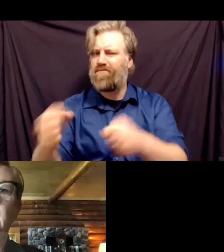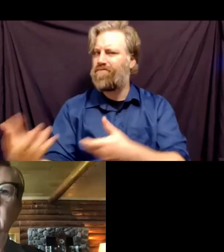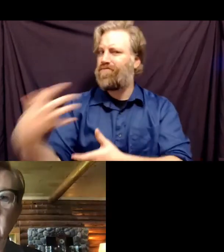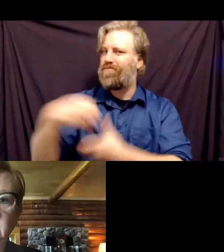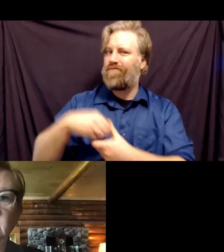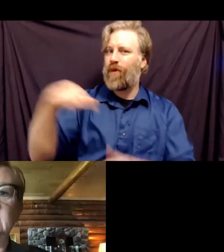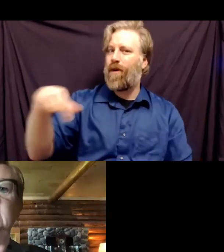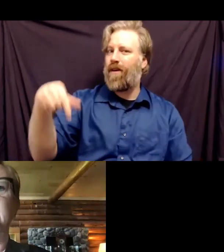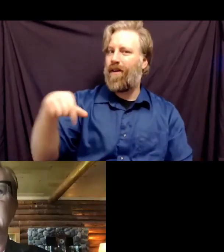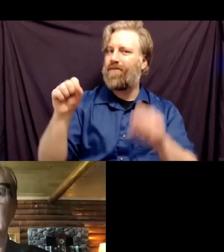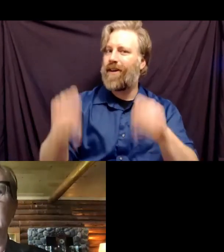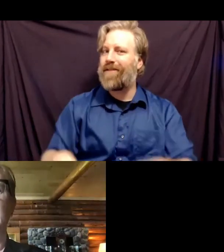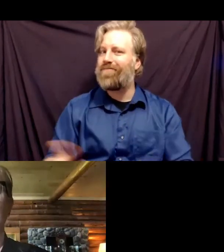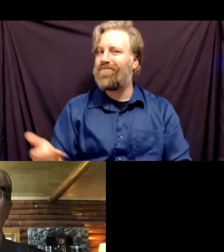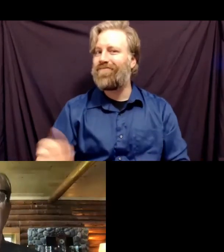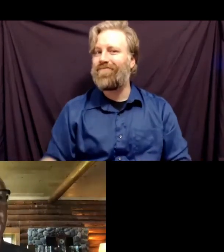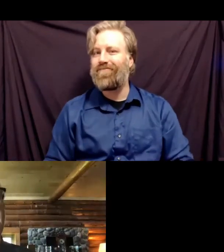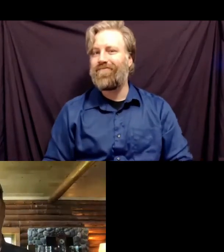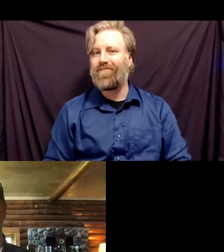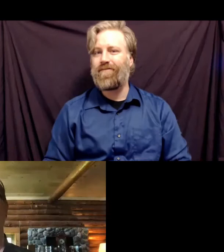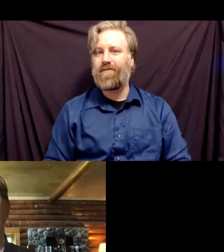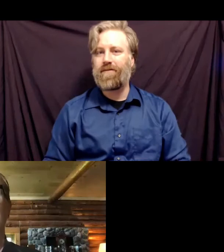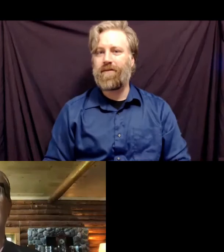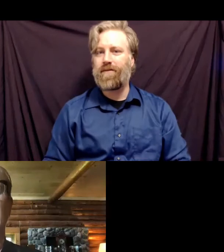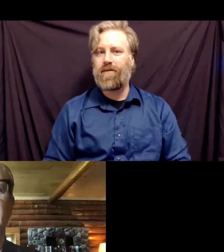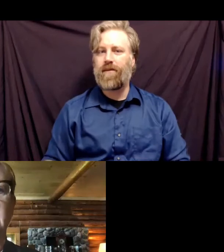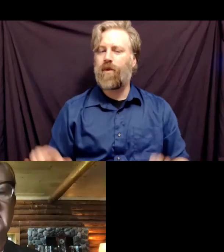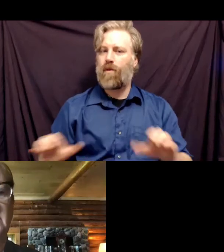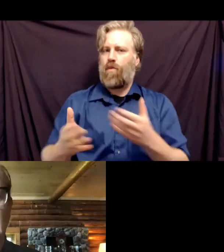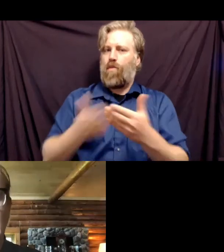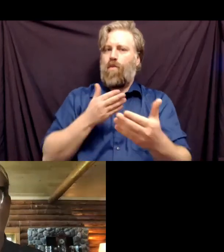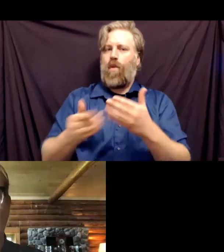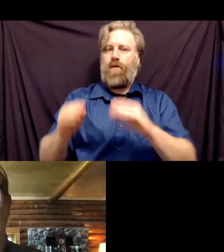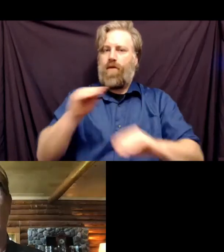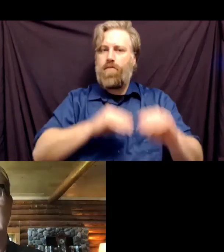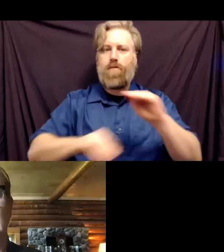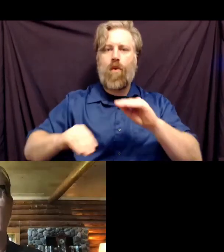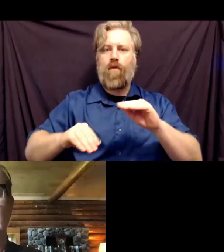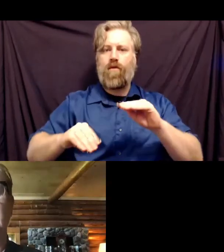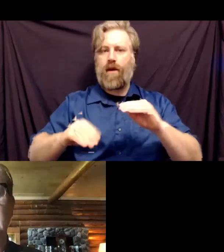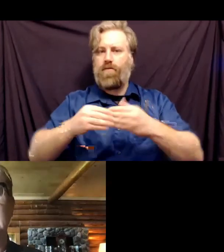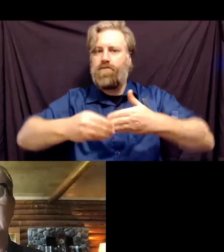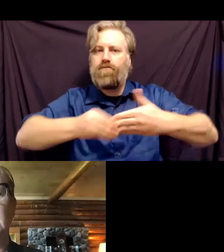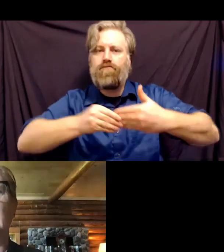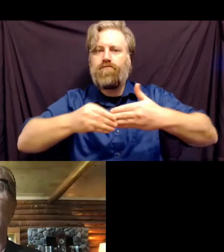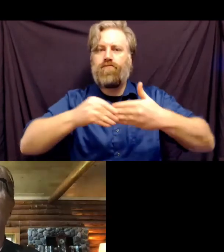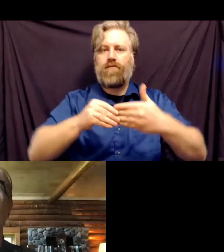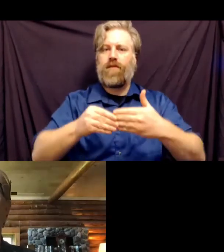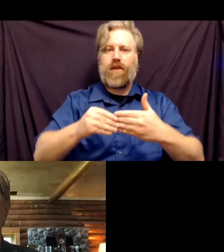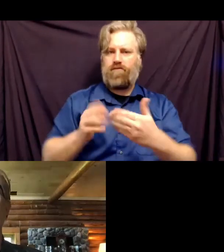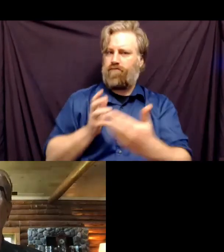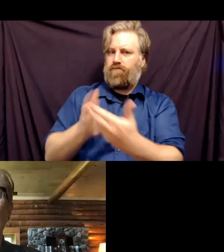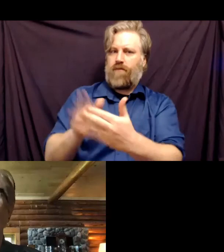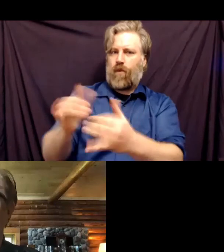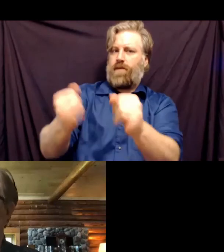Qigong exercises and do whatever movement and flexibility that you can do as an individual. But that is something I know that you've